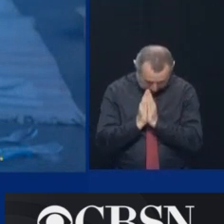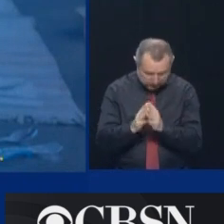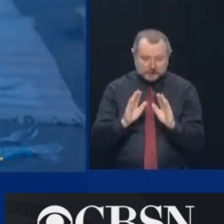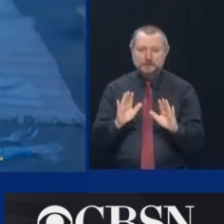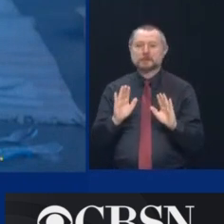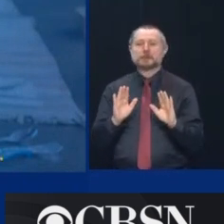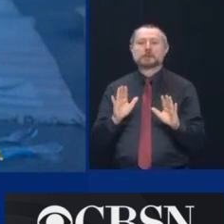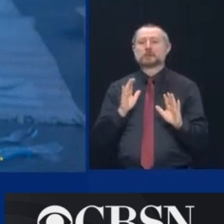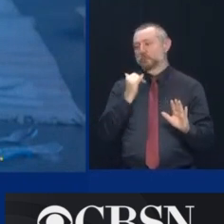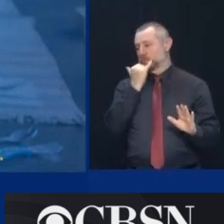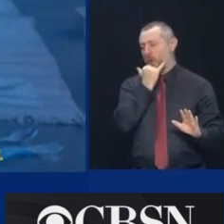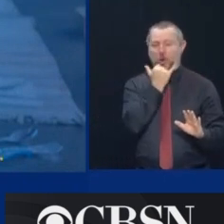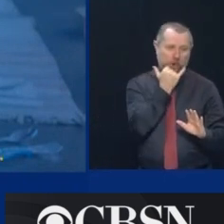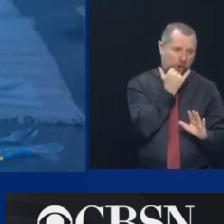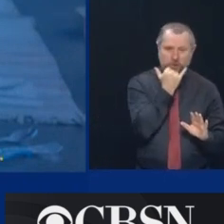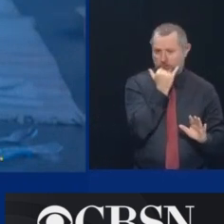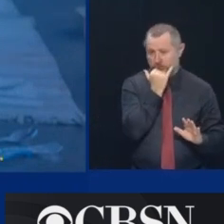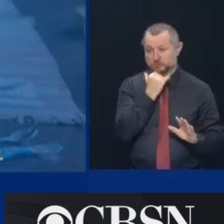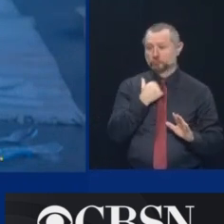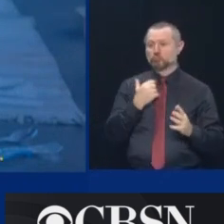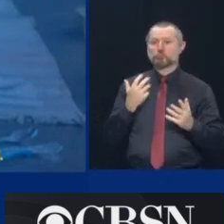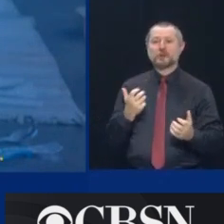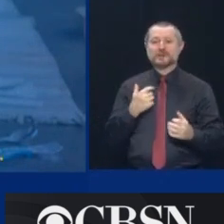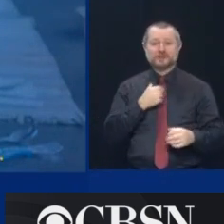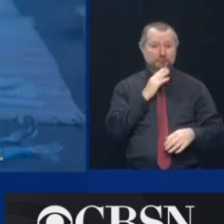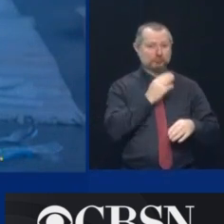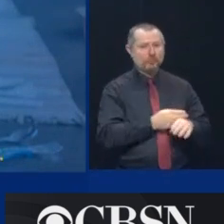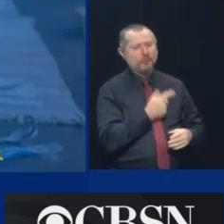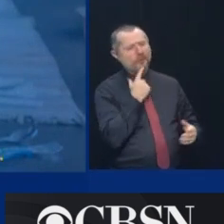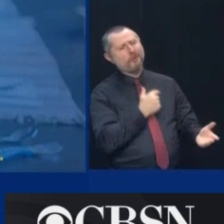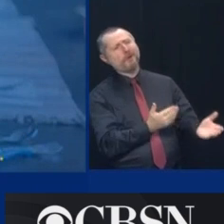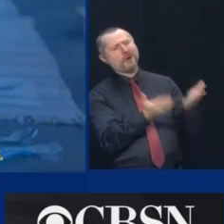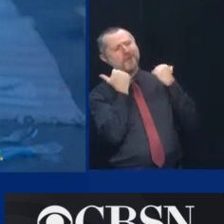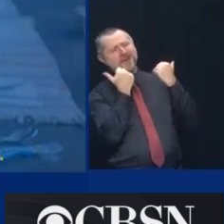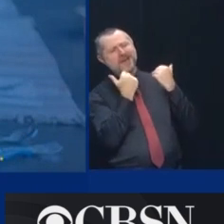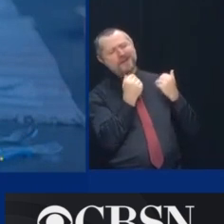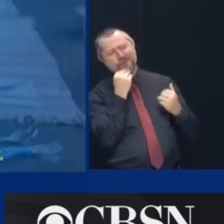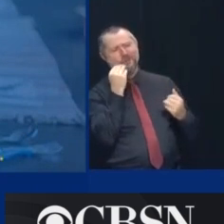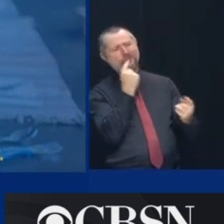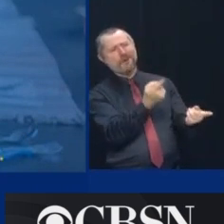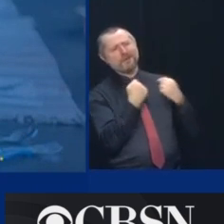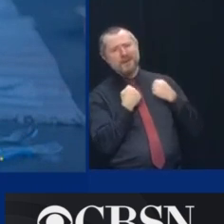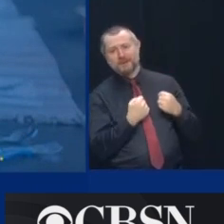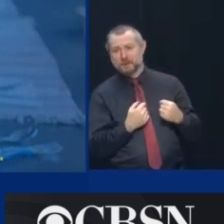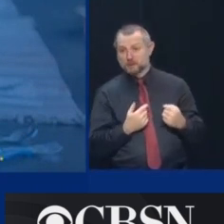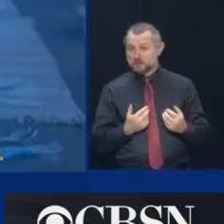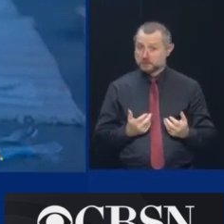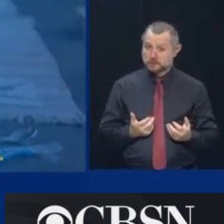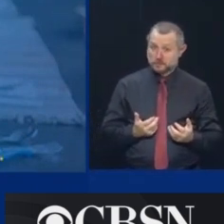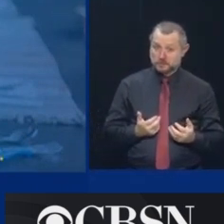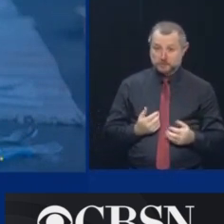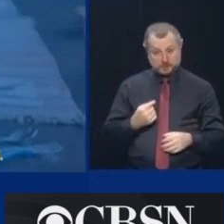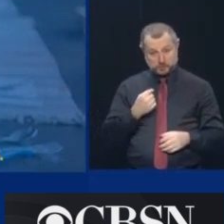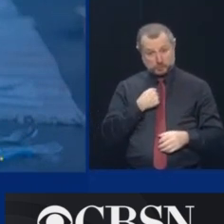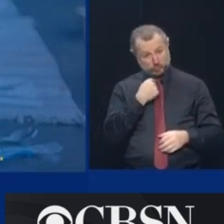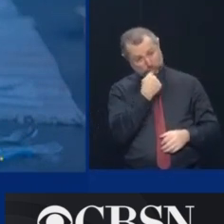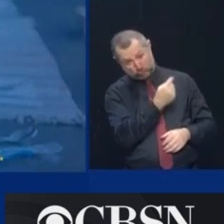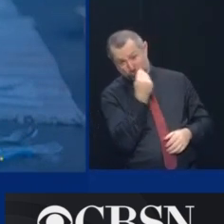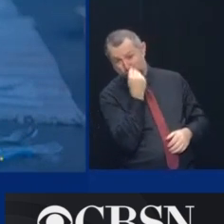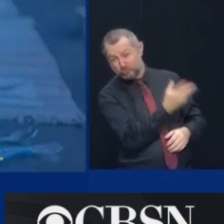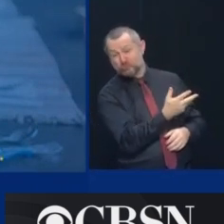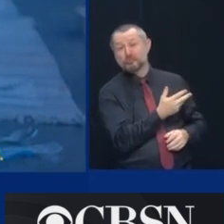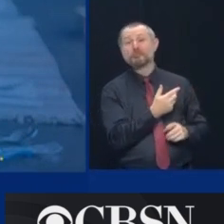mistake. I wanted to say to Mariah, come home. I said to Mariah, I'll come pick you